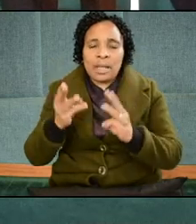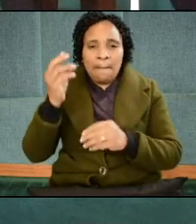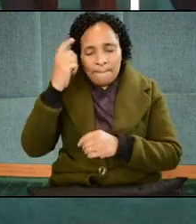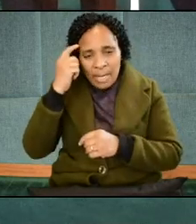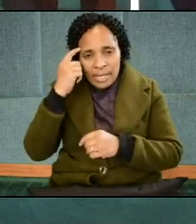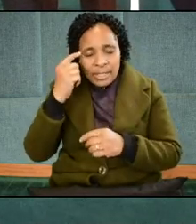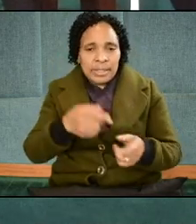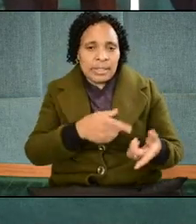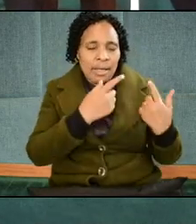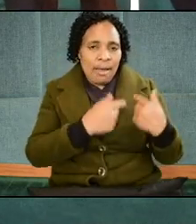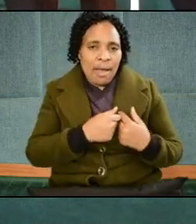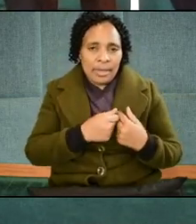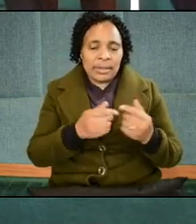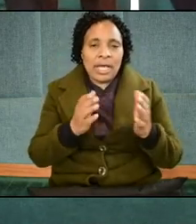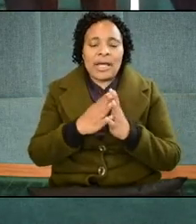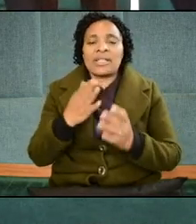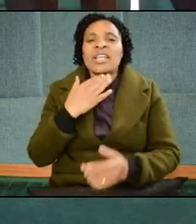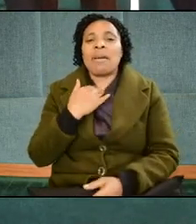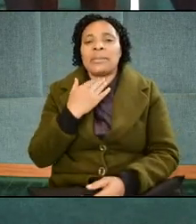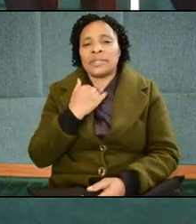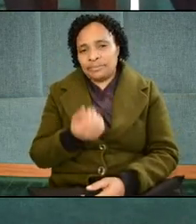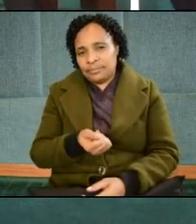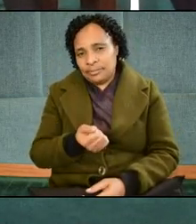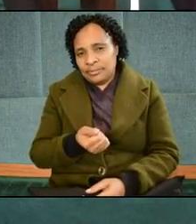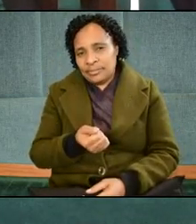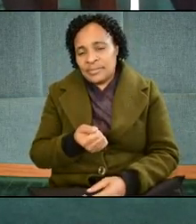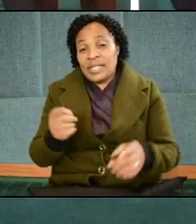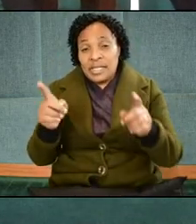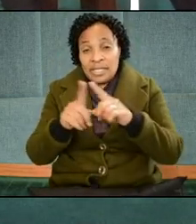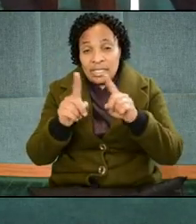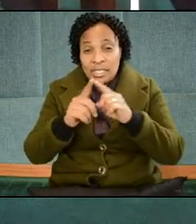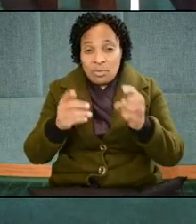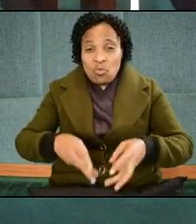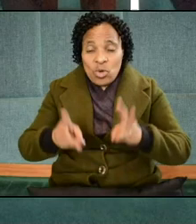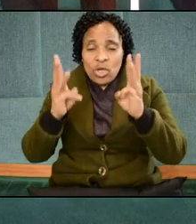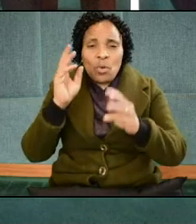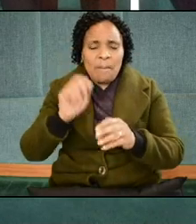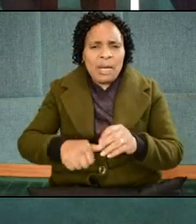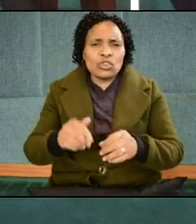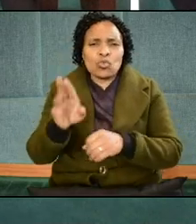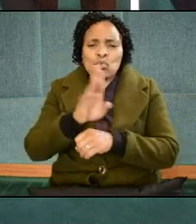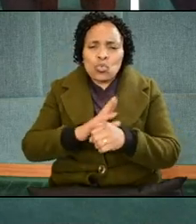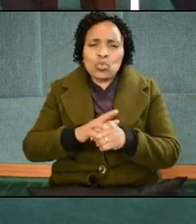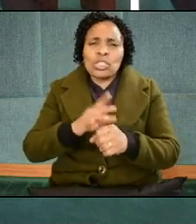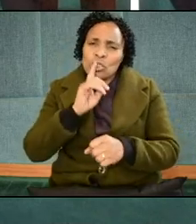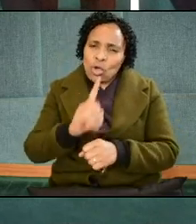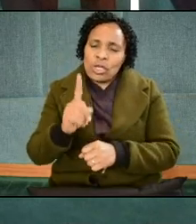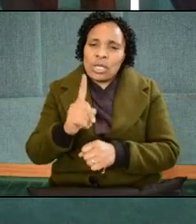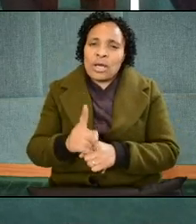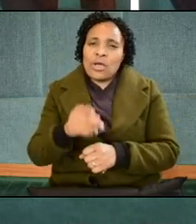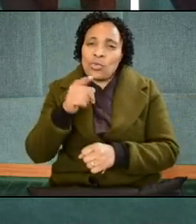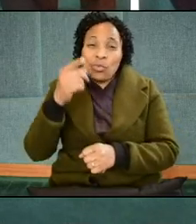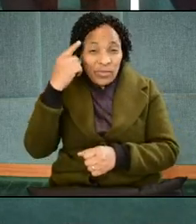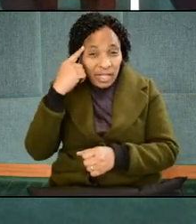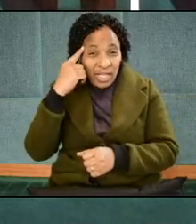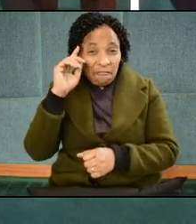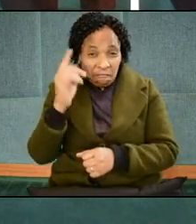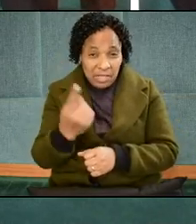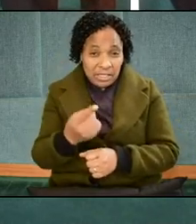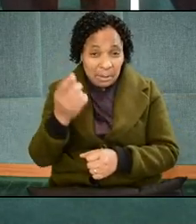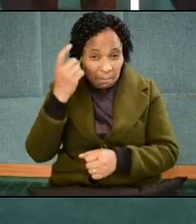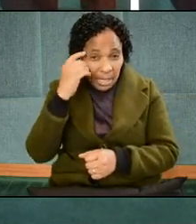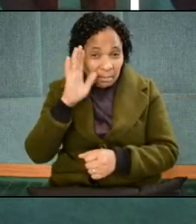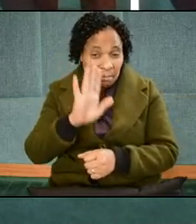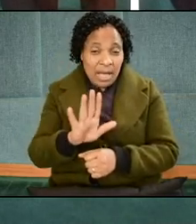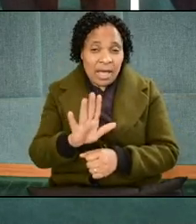then the heart, then the appetites. And similarly, we ought to use them in that order. So you think first with your mind